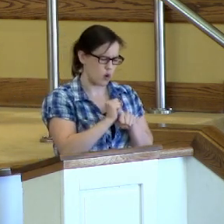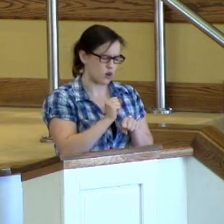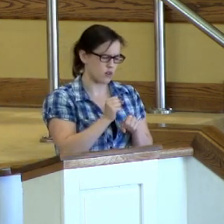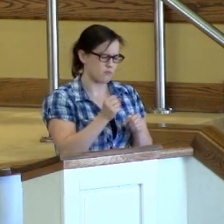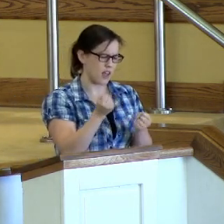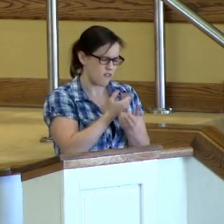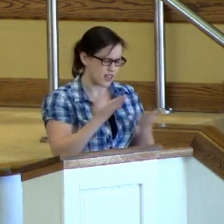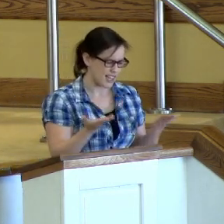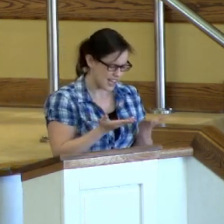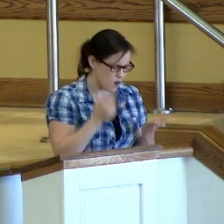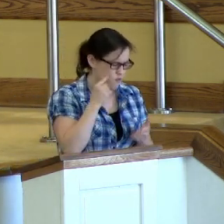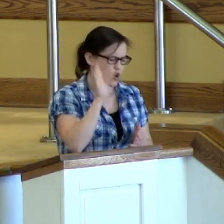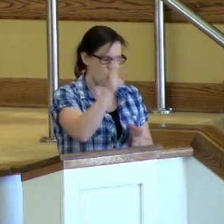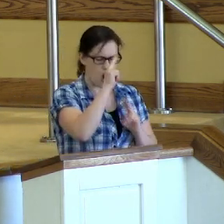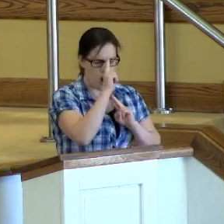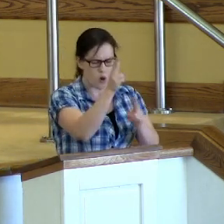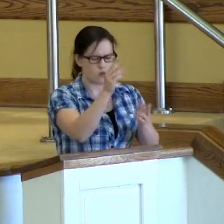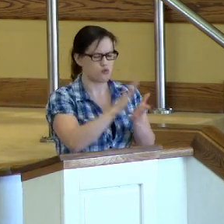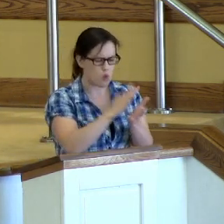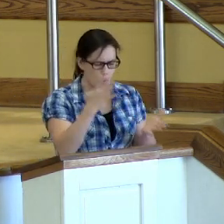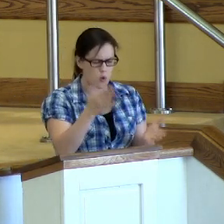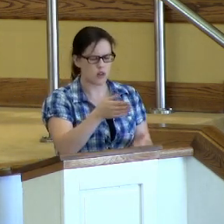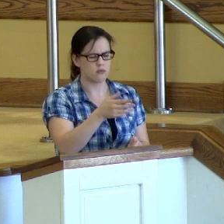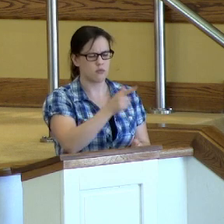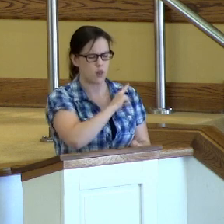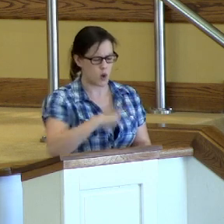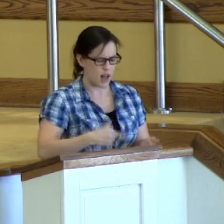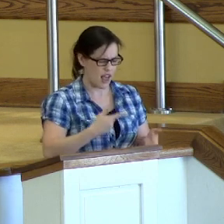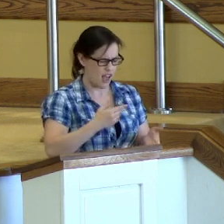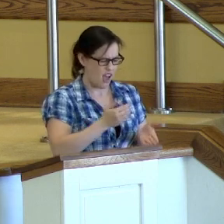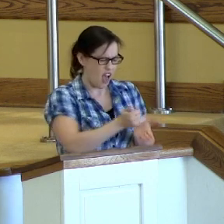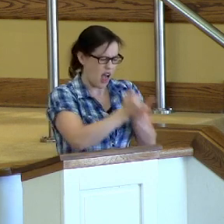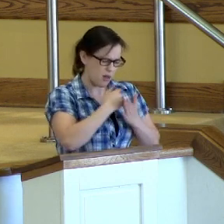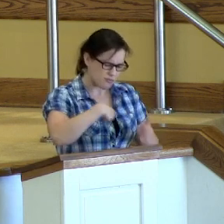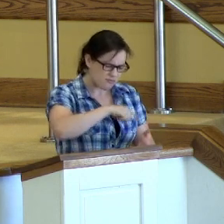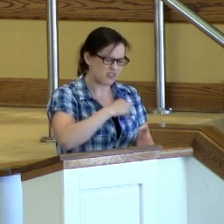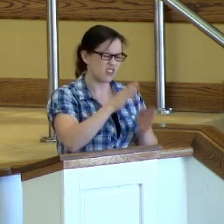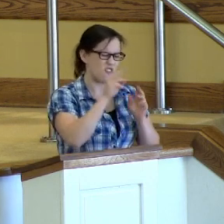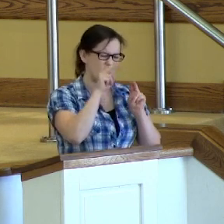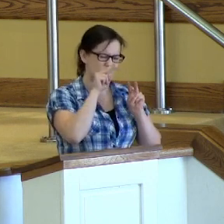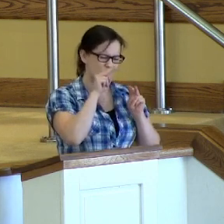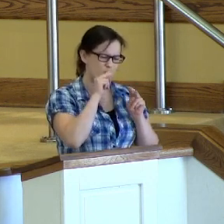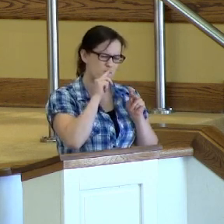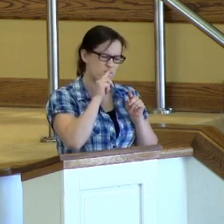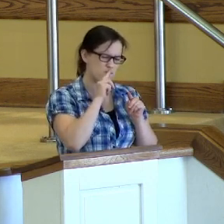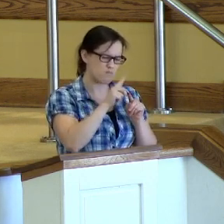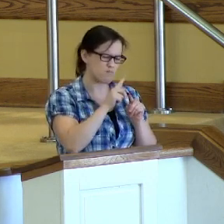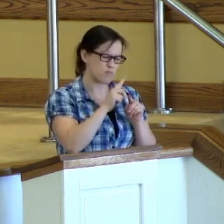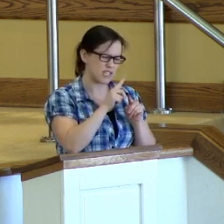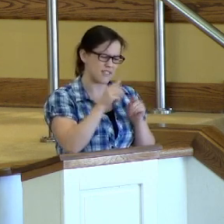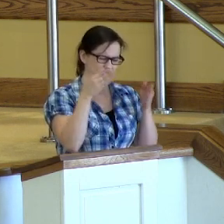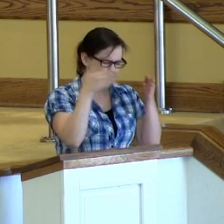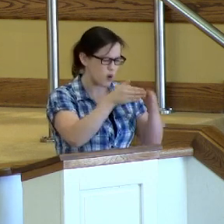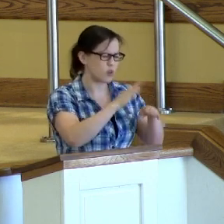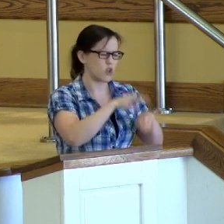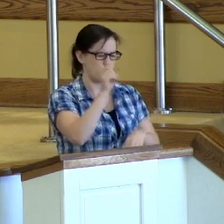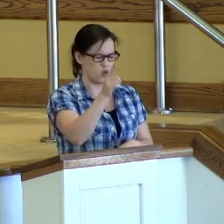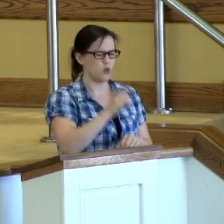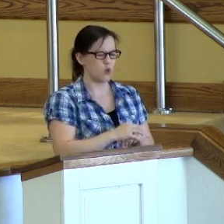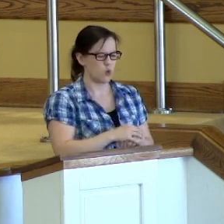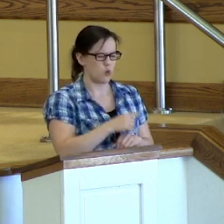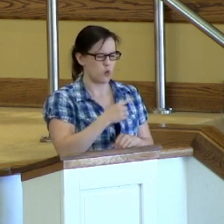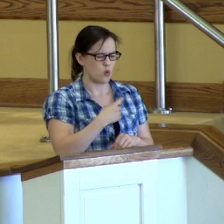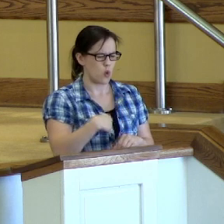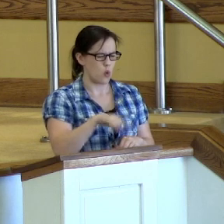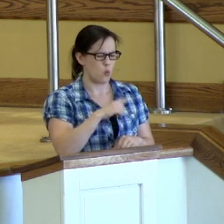glory. And Lord, help us to always be focused on you for everything that we do. Lord, we're just